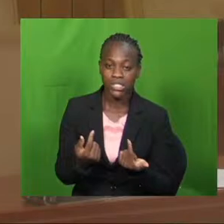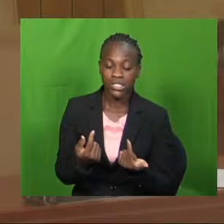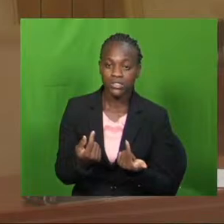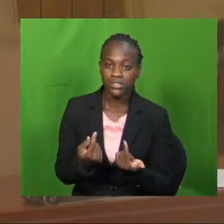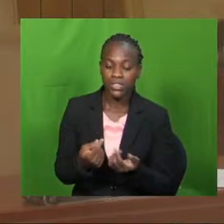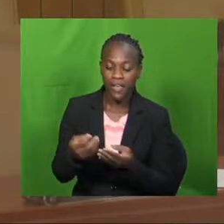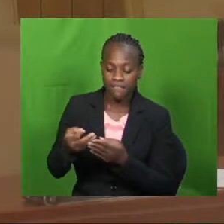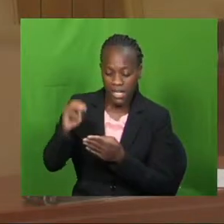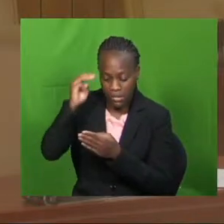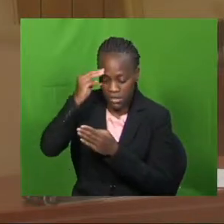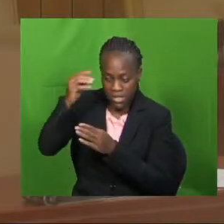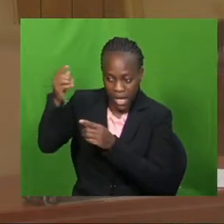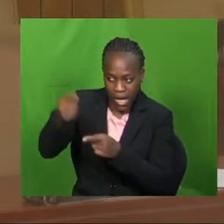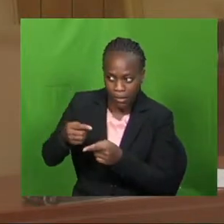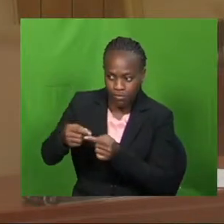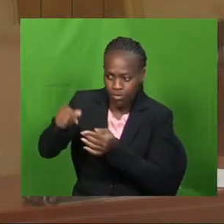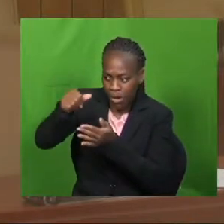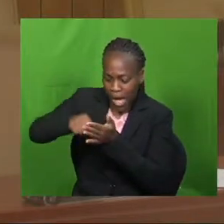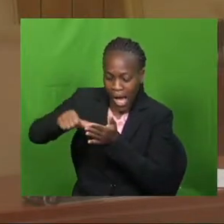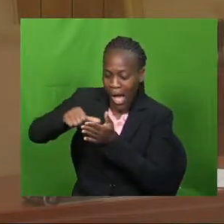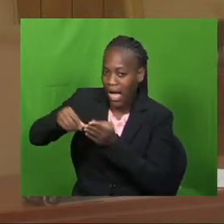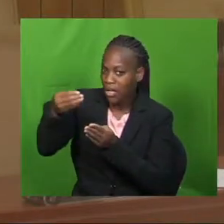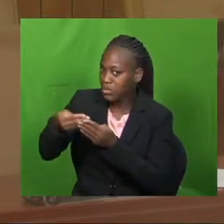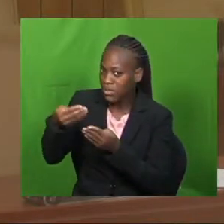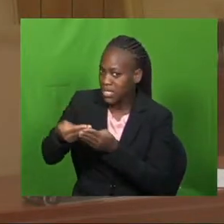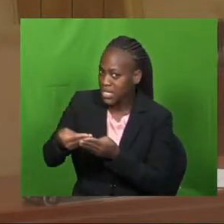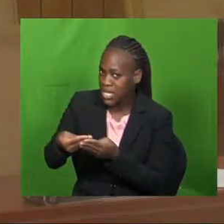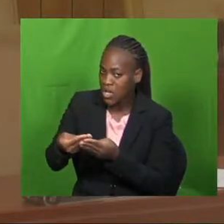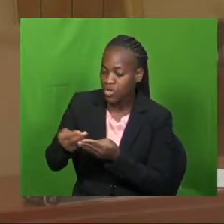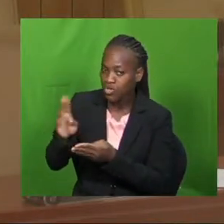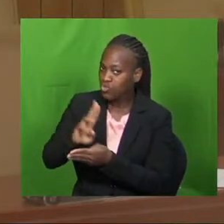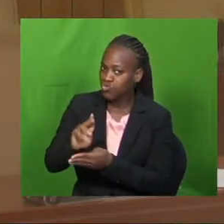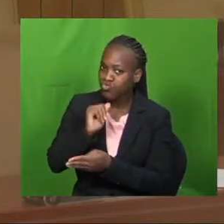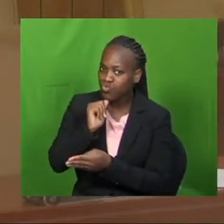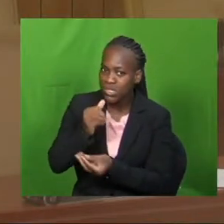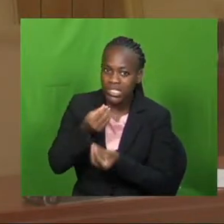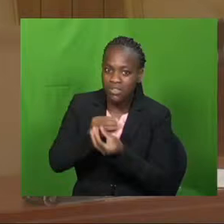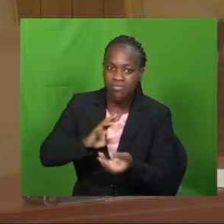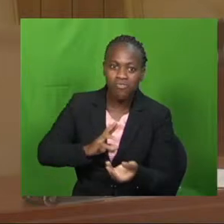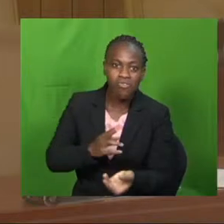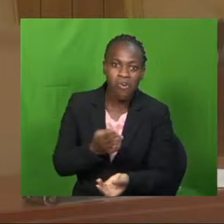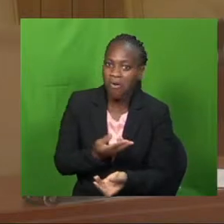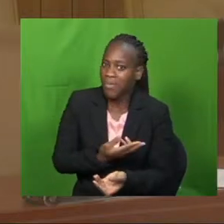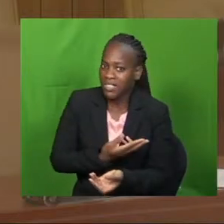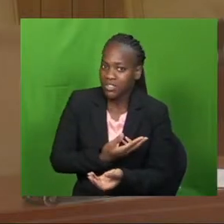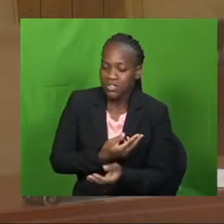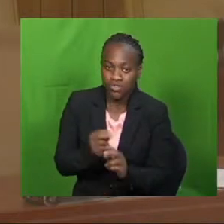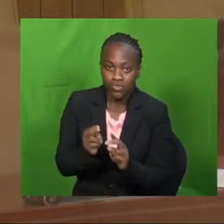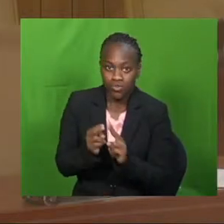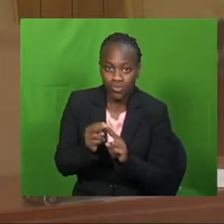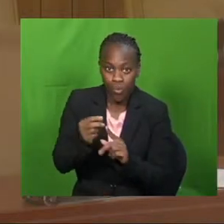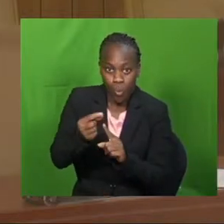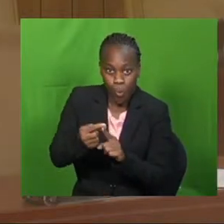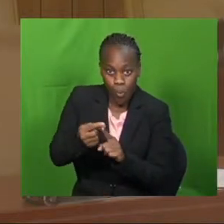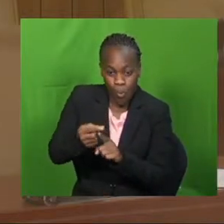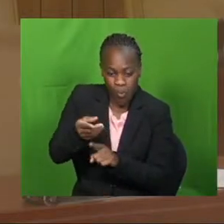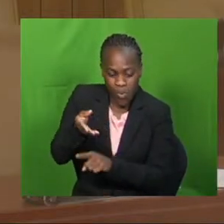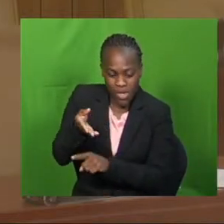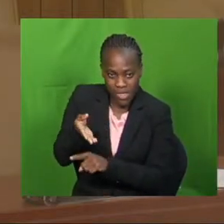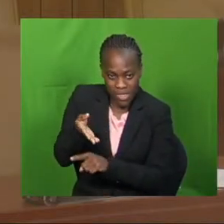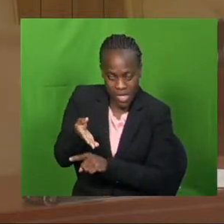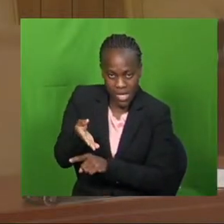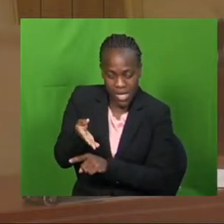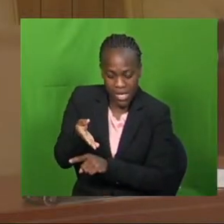to the House to account to the House, not to brief the House. So we should replace brief the House